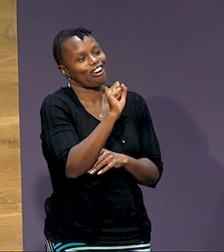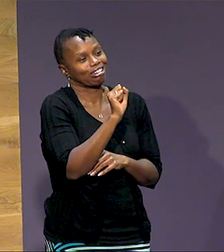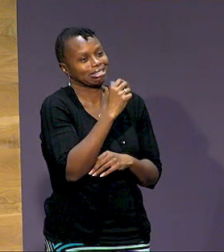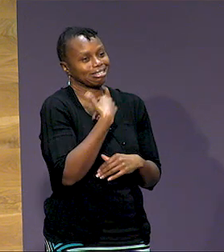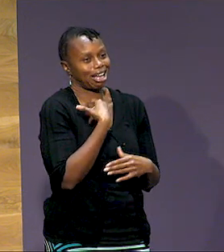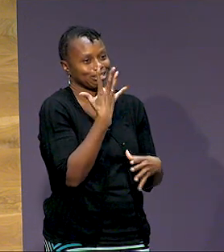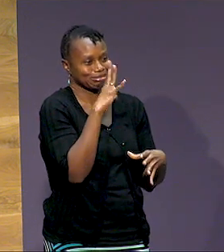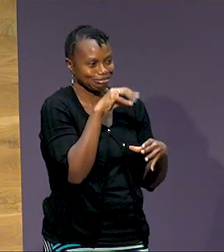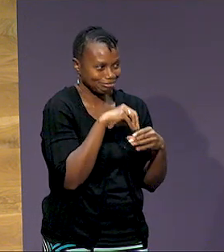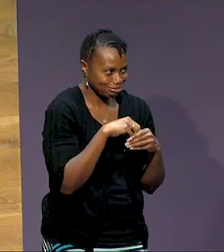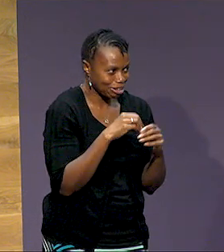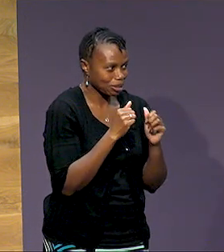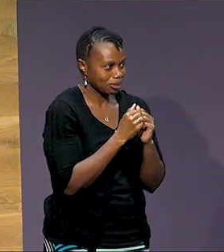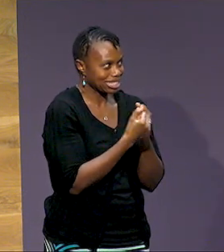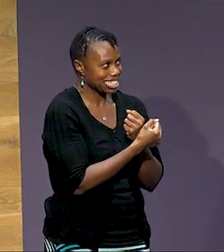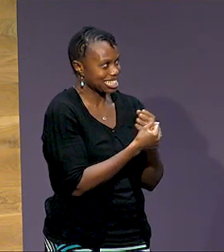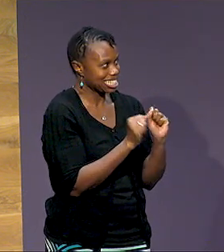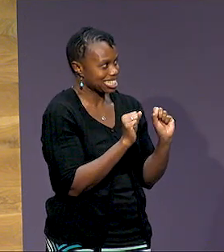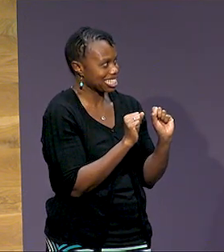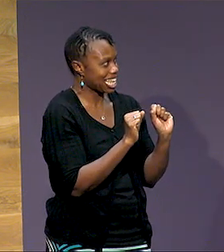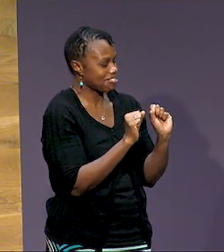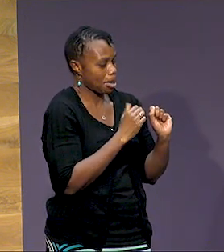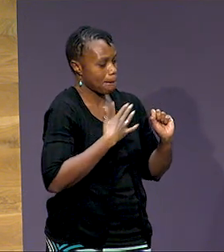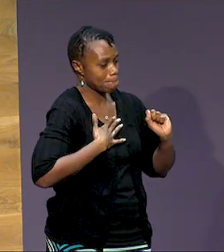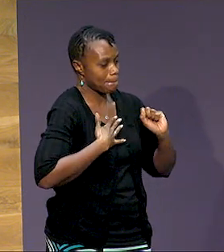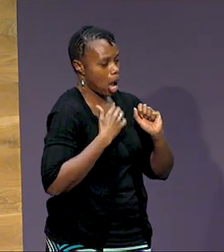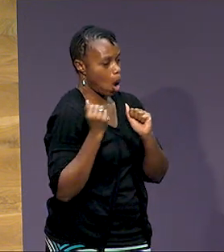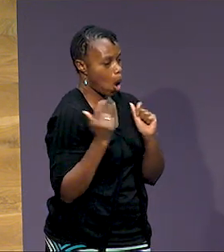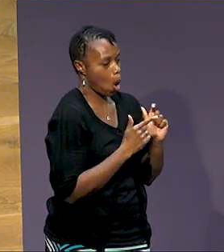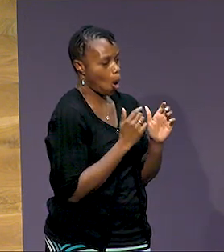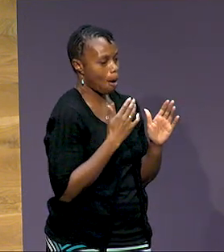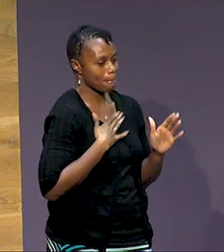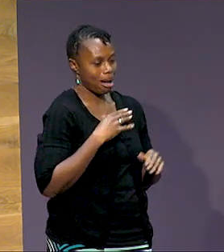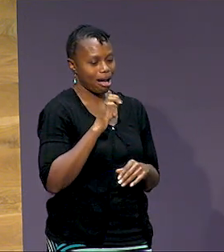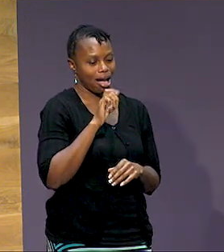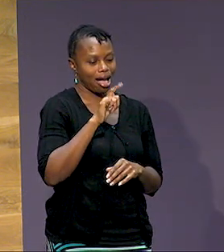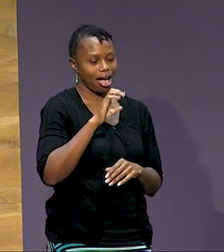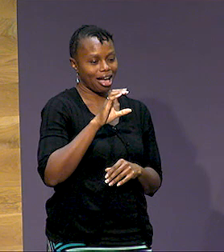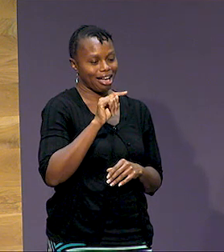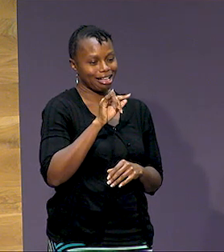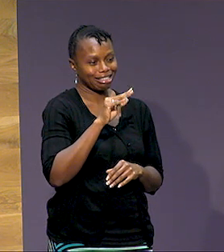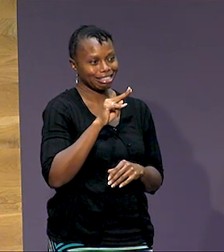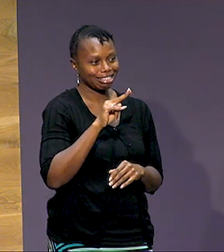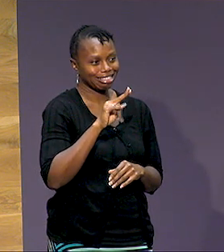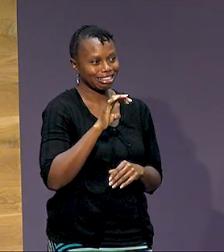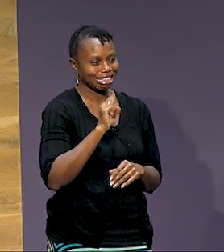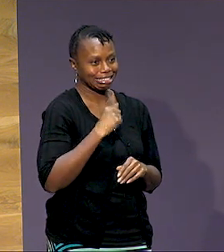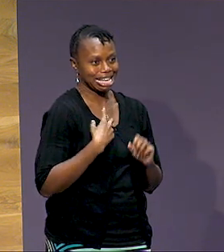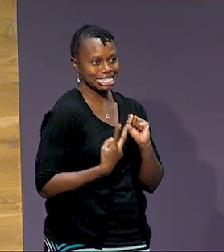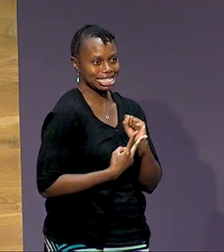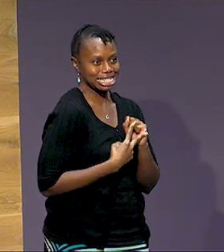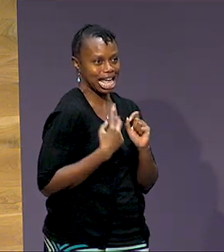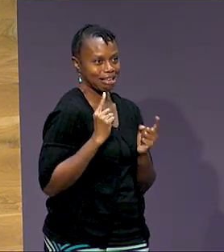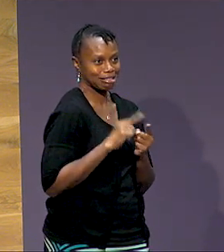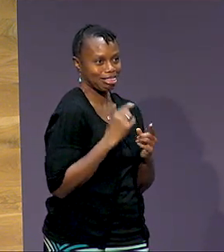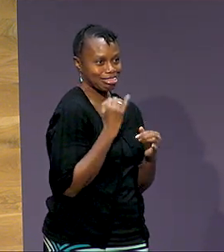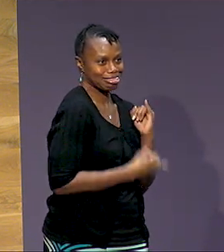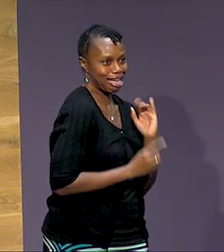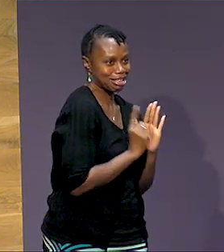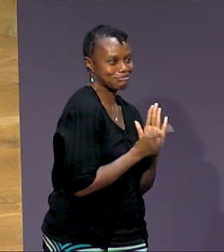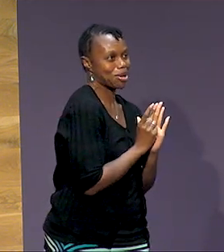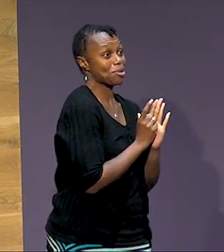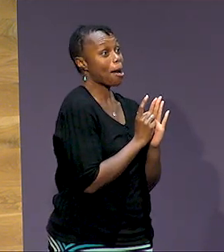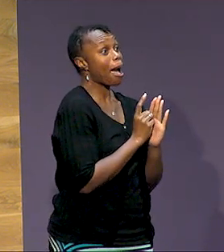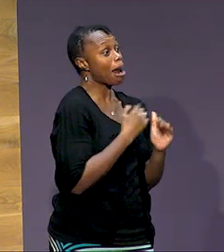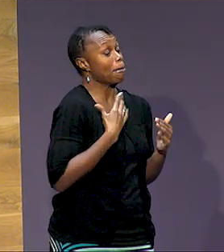it by saving all of my comm electives for the very last moment at DTS, and I'm very thankful that I did because it fundamentally changed the